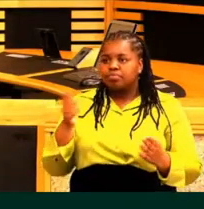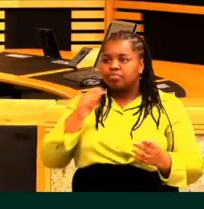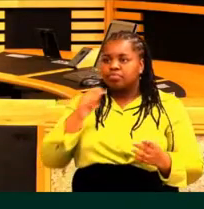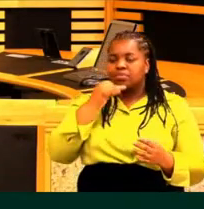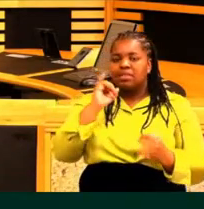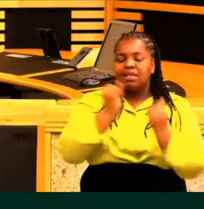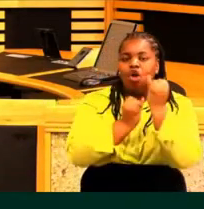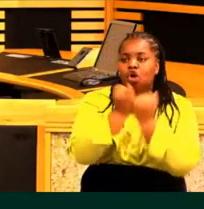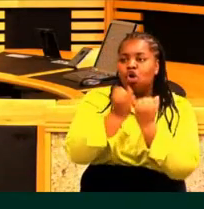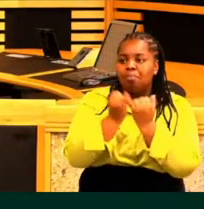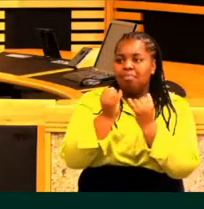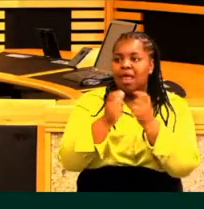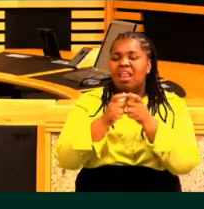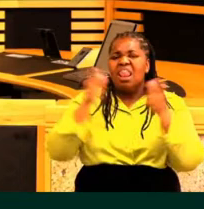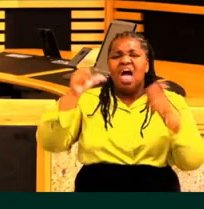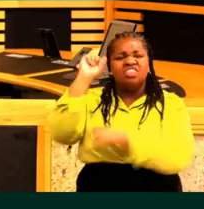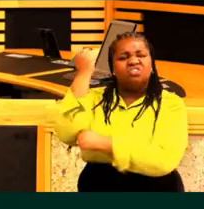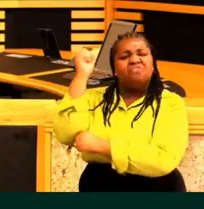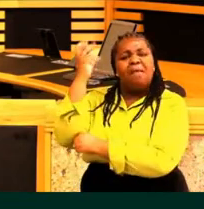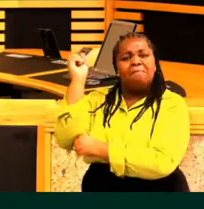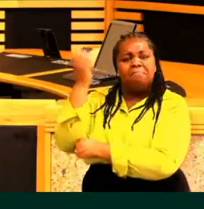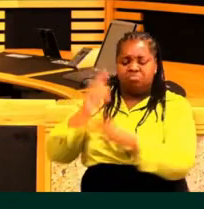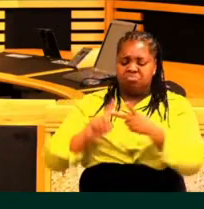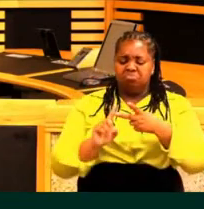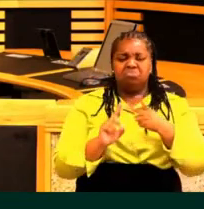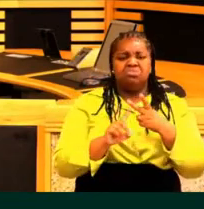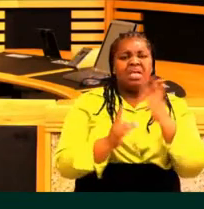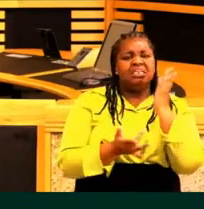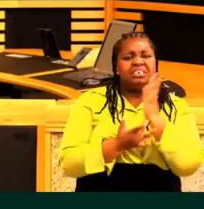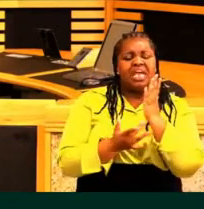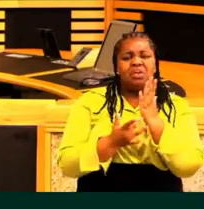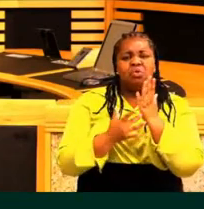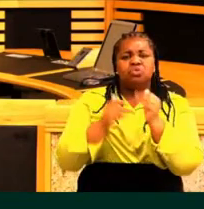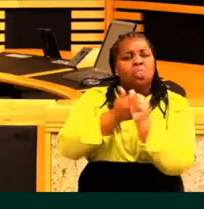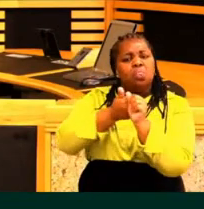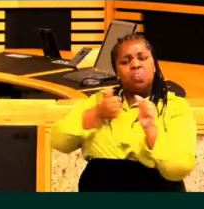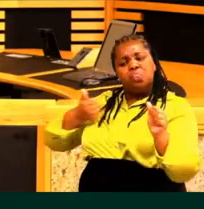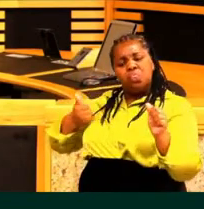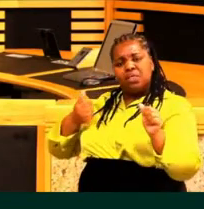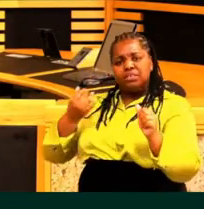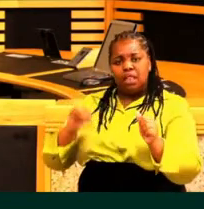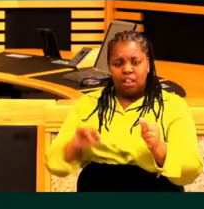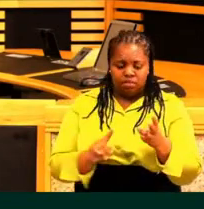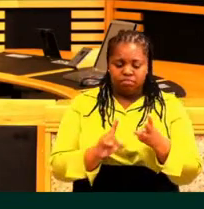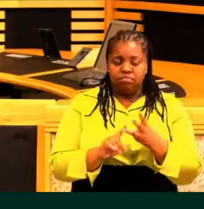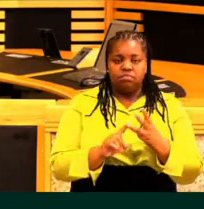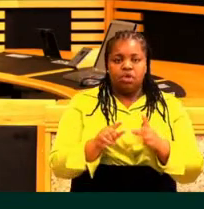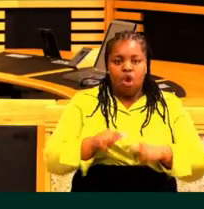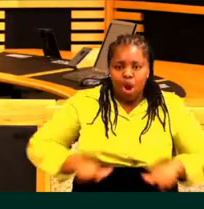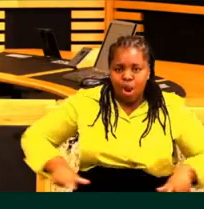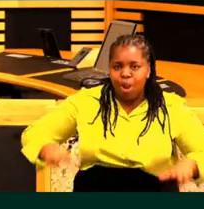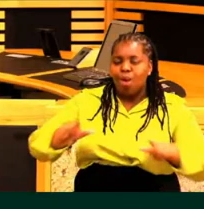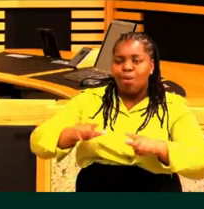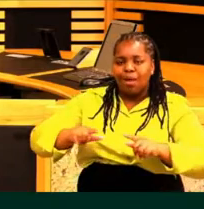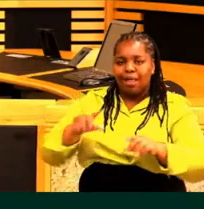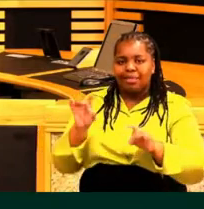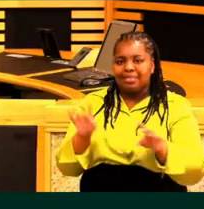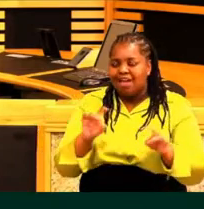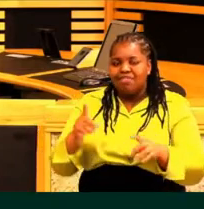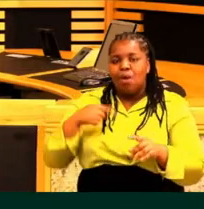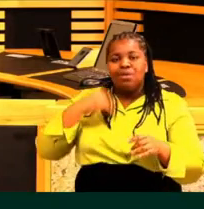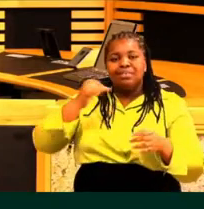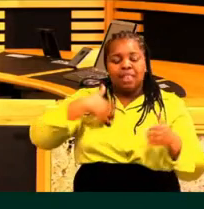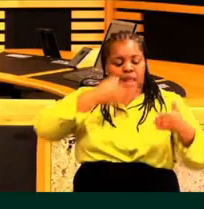competition from large firms and lack of Technology modern Technologies and Local Economic conditions which are still